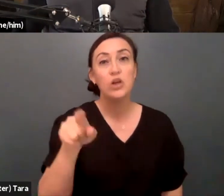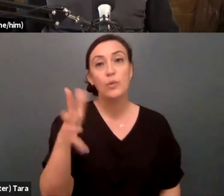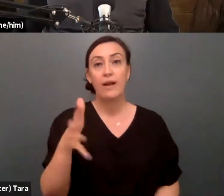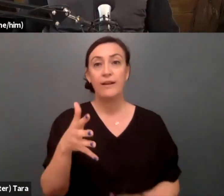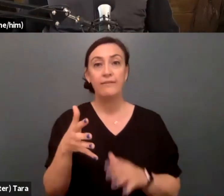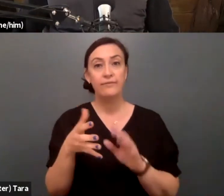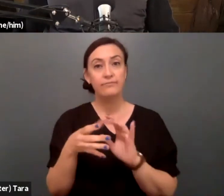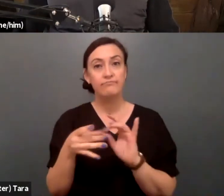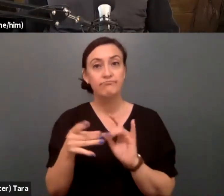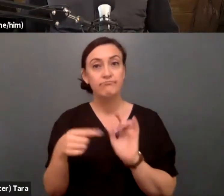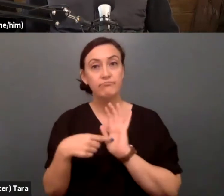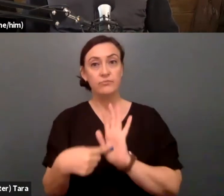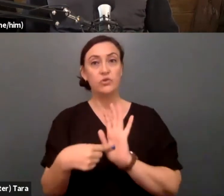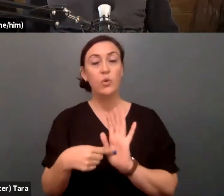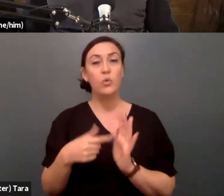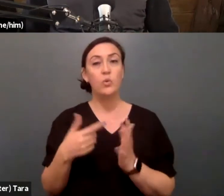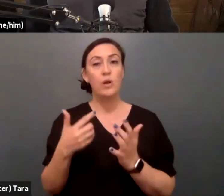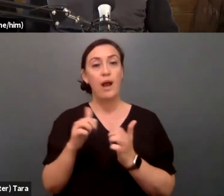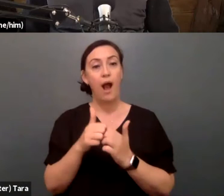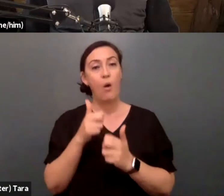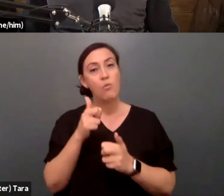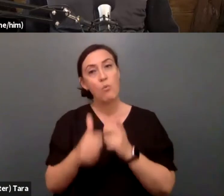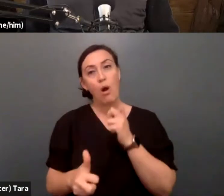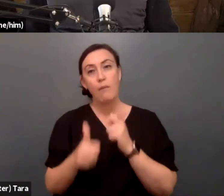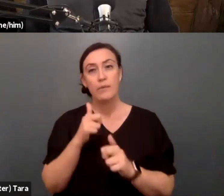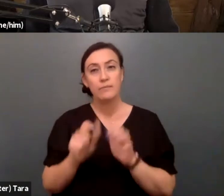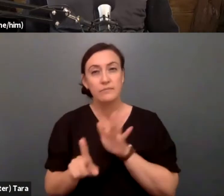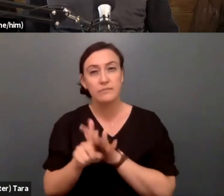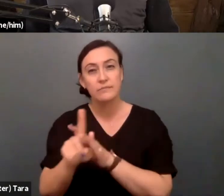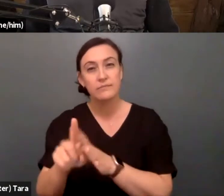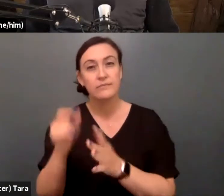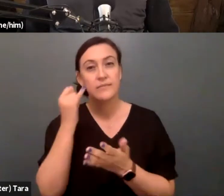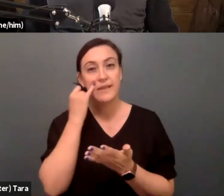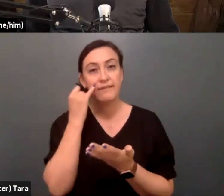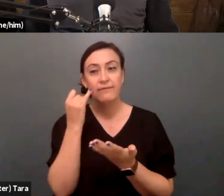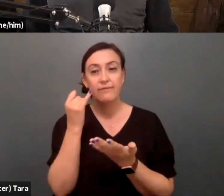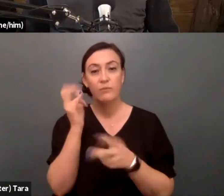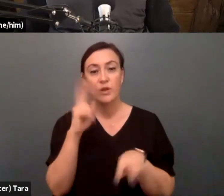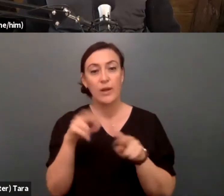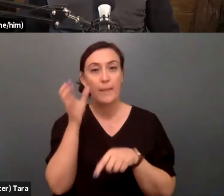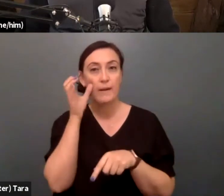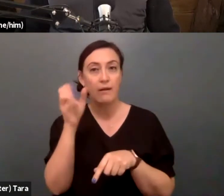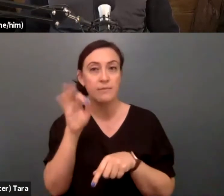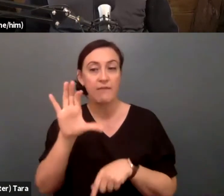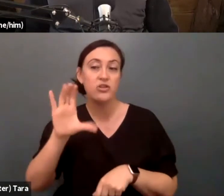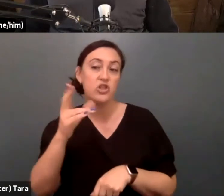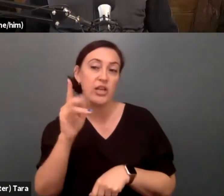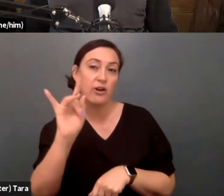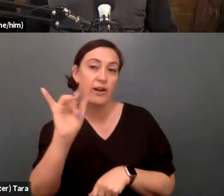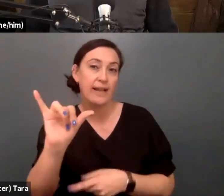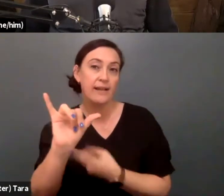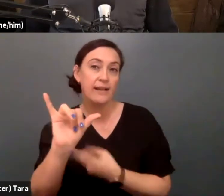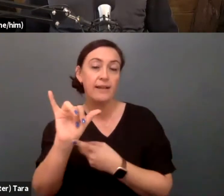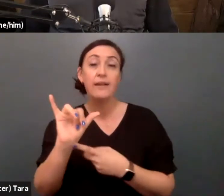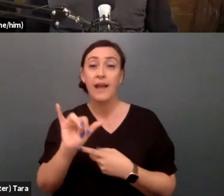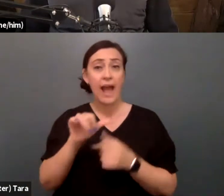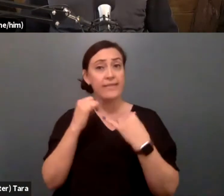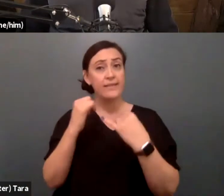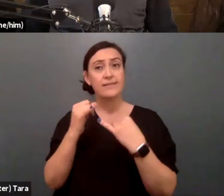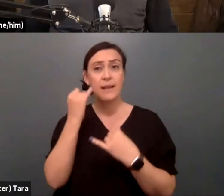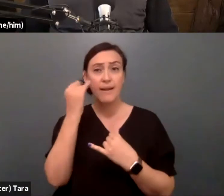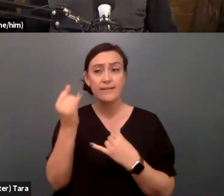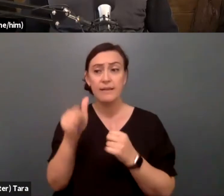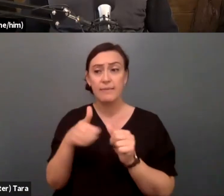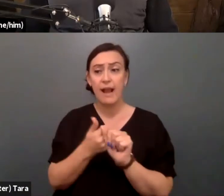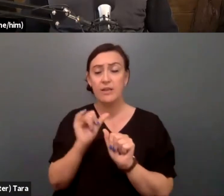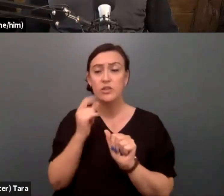the problematic nature of the concept of charity. In the spirit of that, I'm just curious